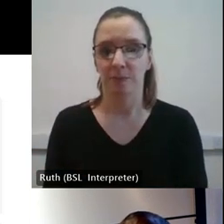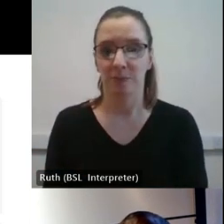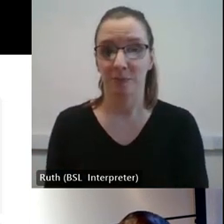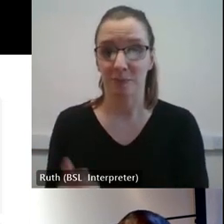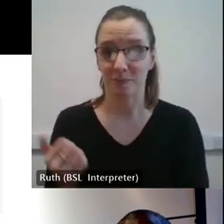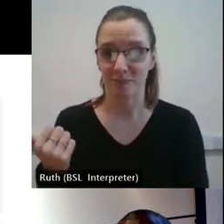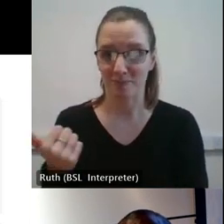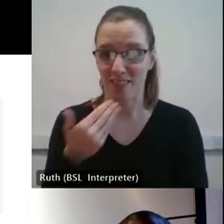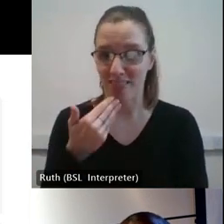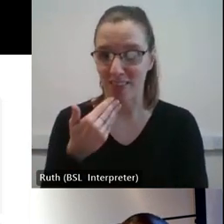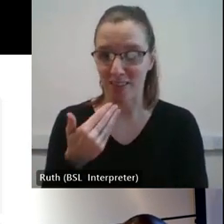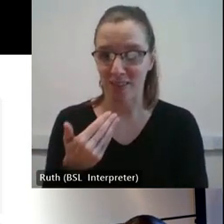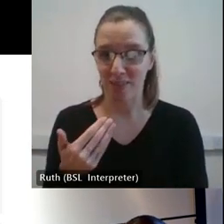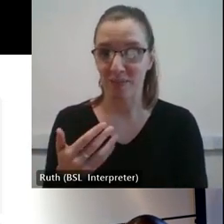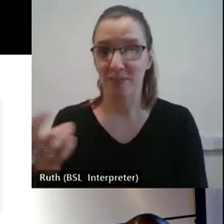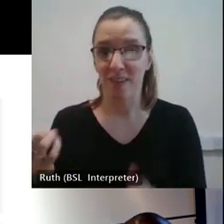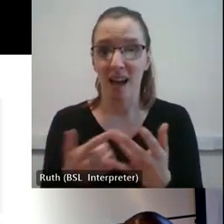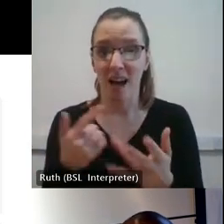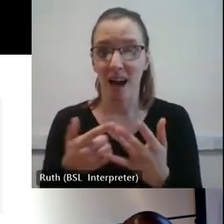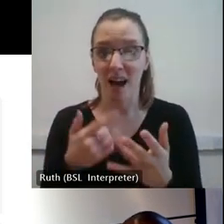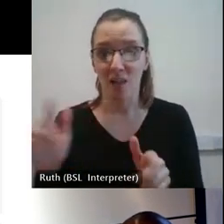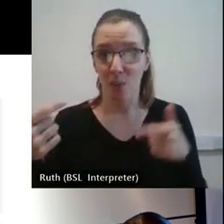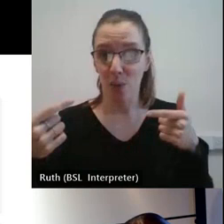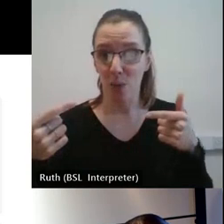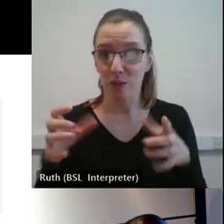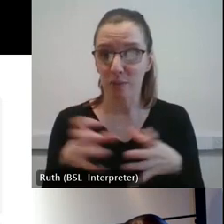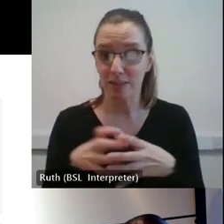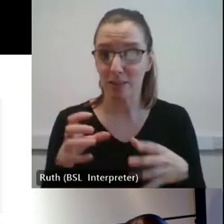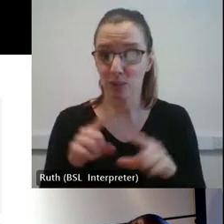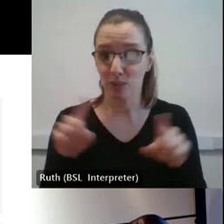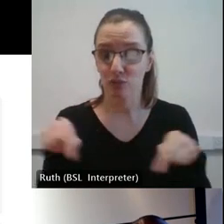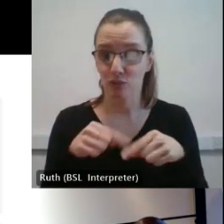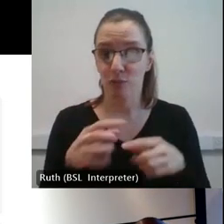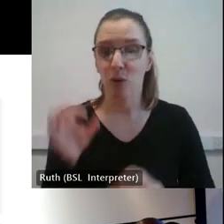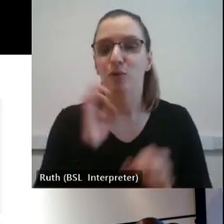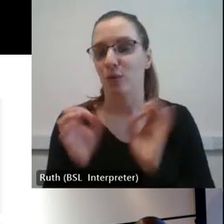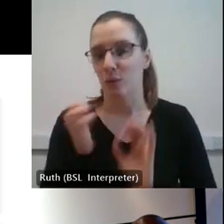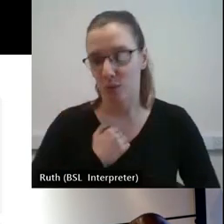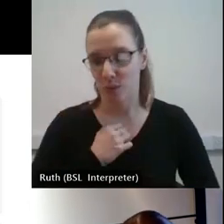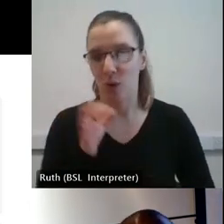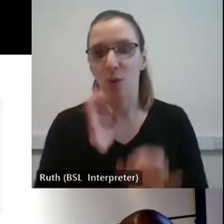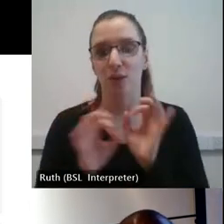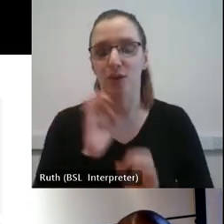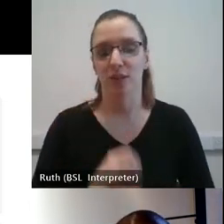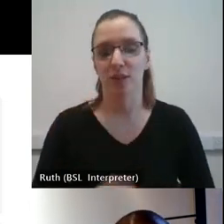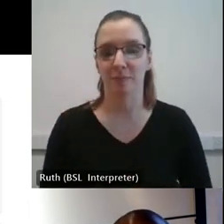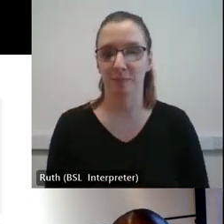Okay, great, thank you. Is there any other calls from the Teams room? Questions from the Teams room?